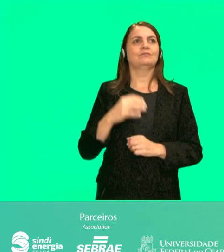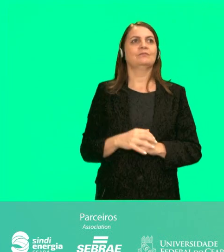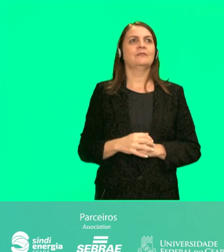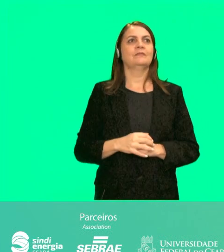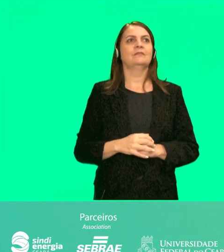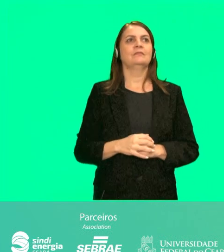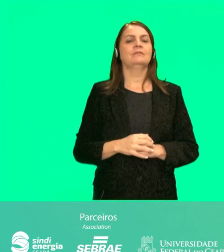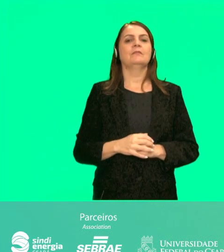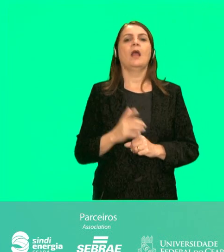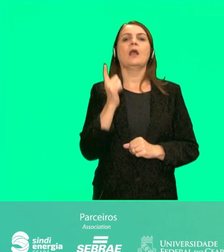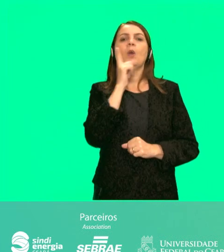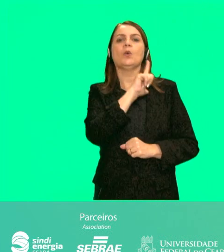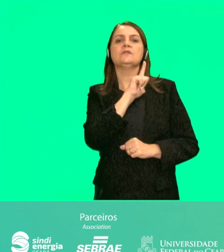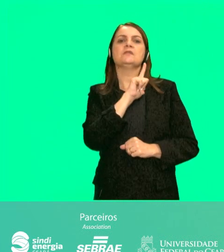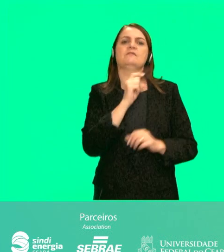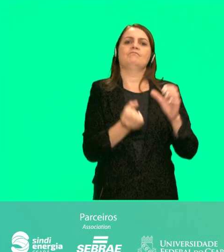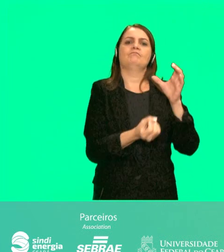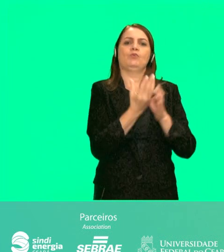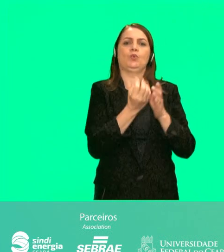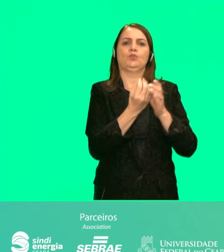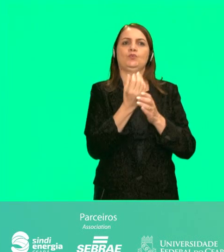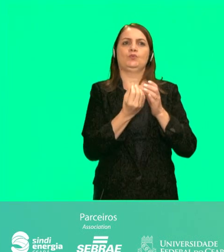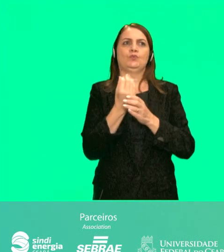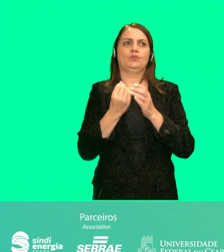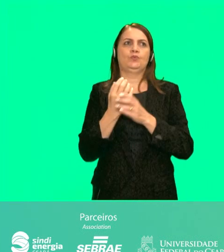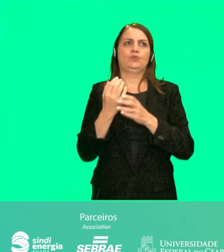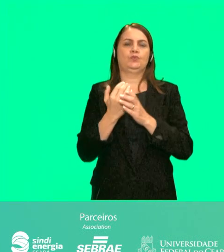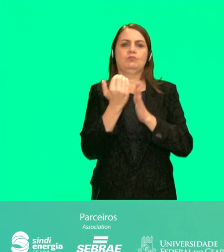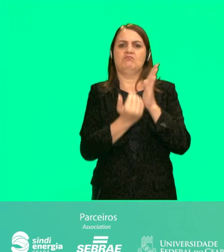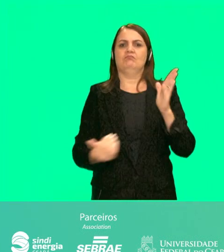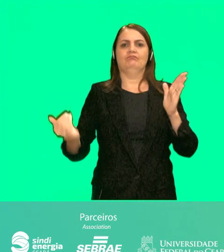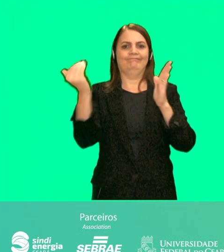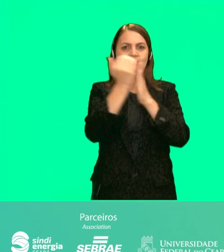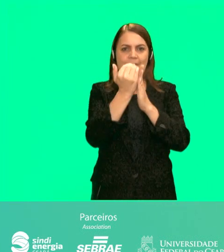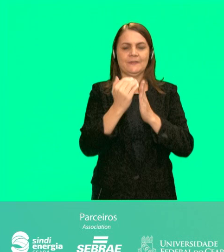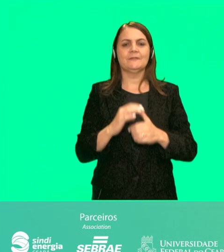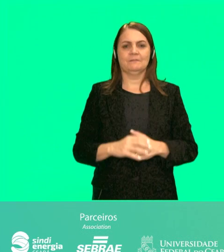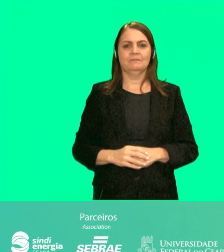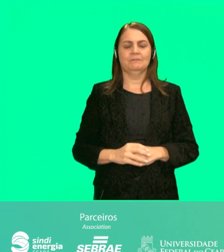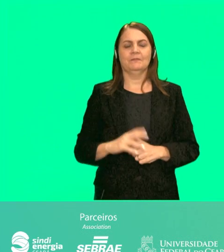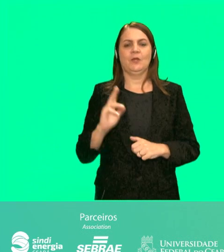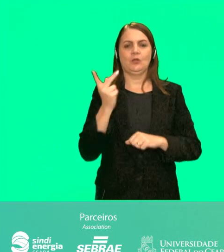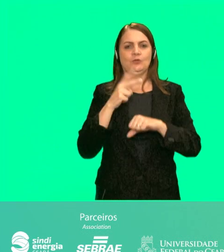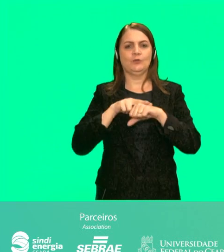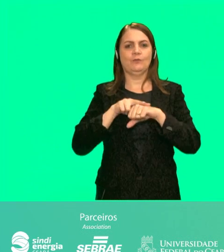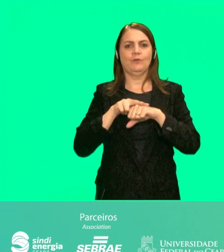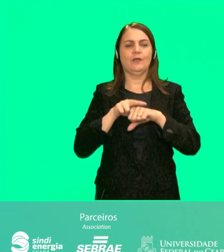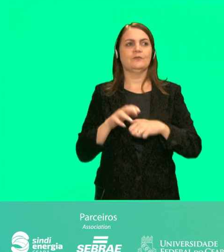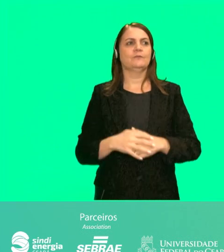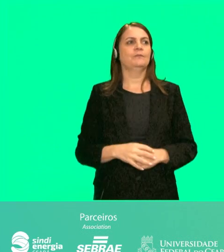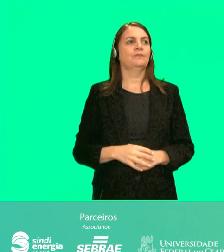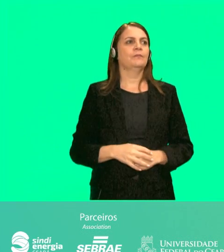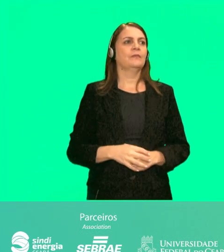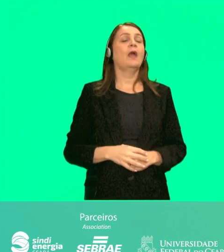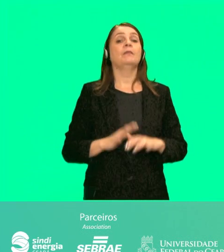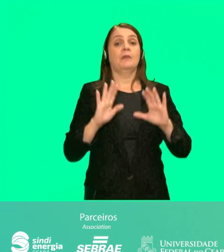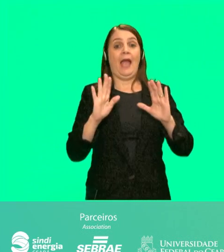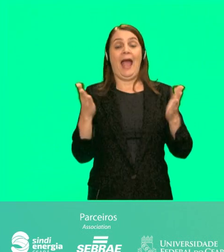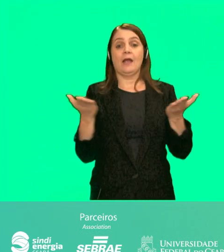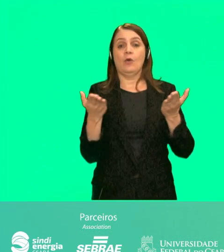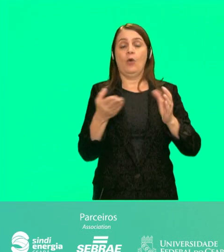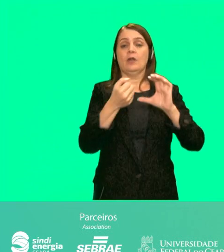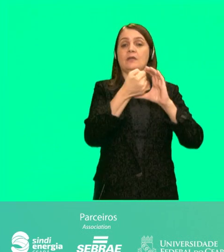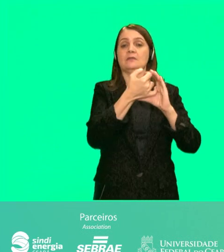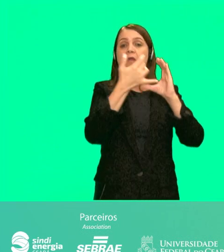and for big scales of green hydrogen. Repassando aqui pouco das Also, características just reviewing, técnicas, so